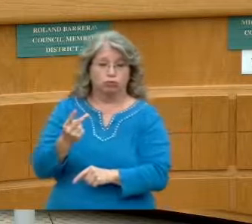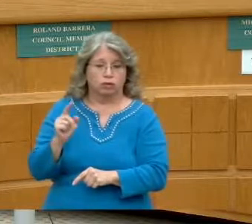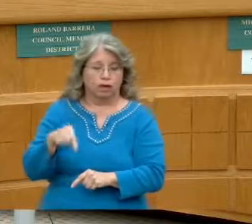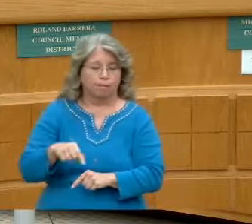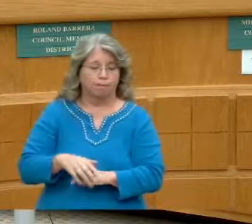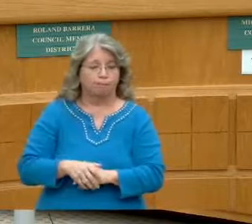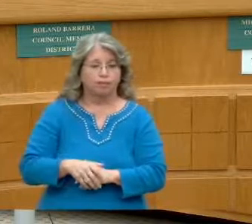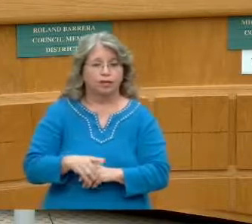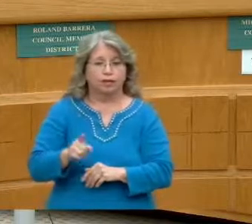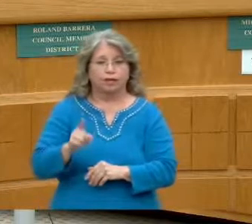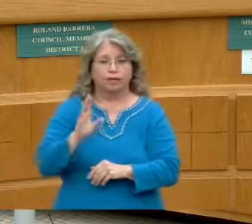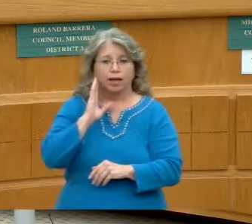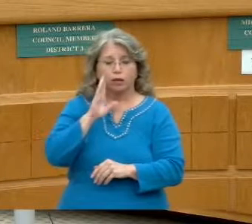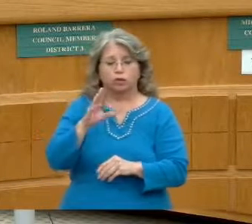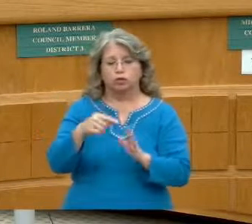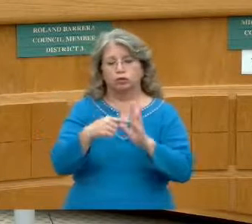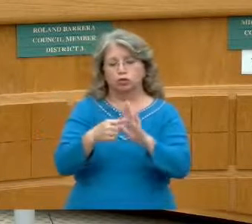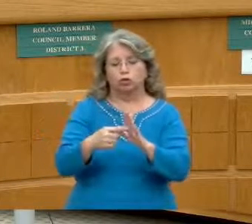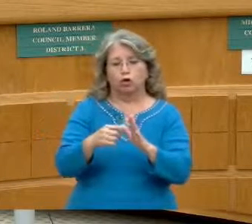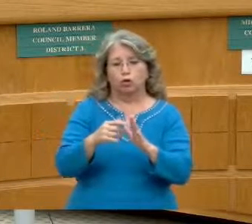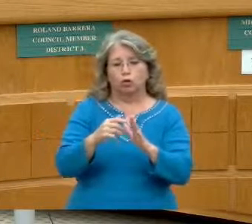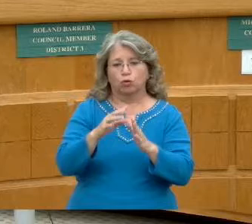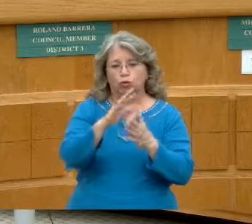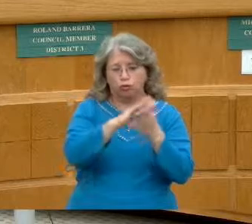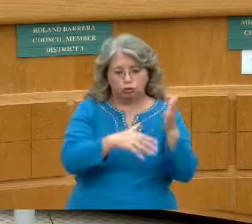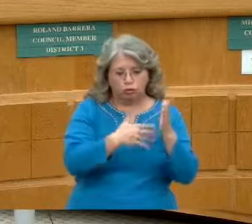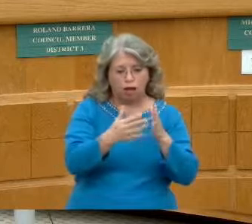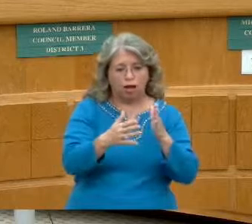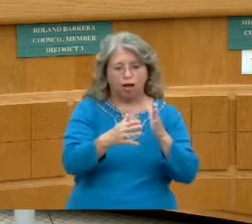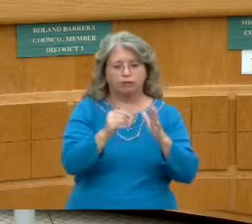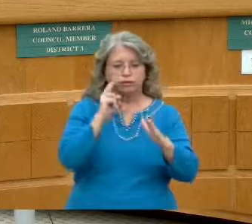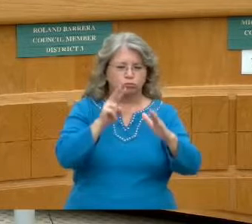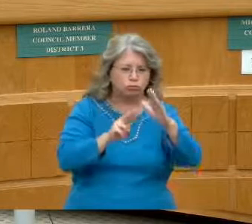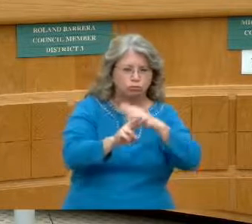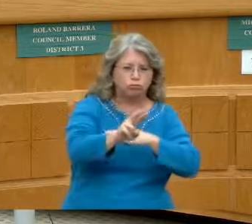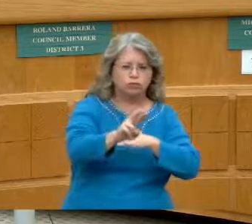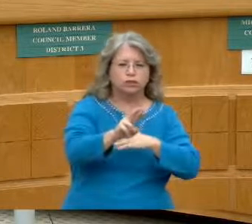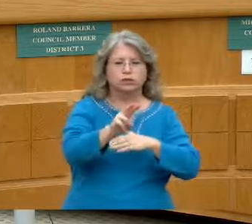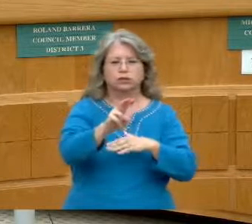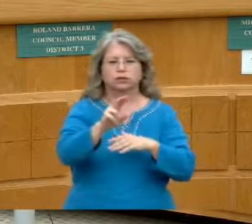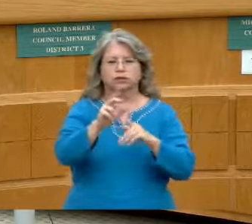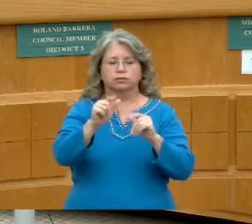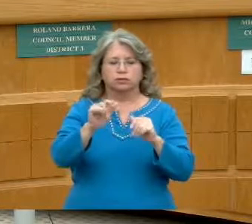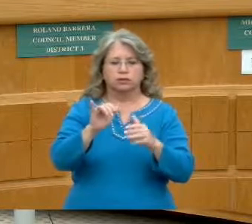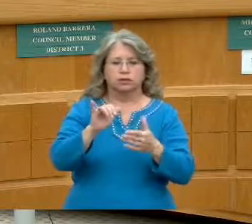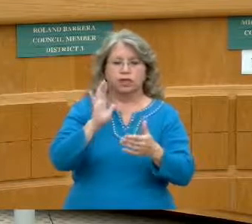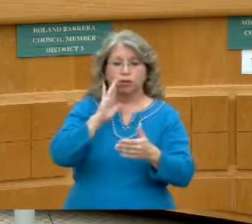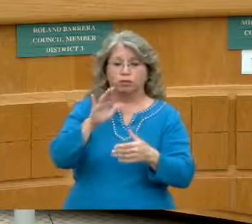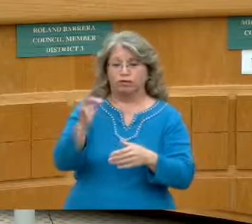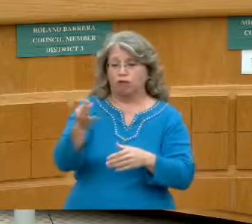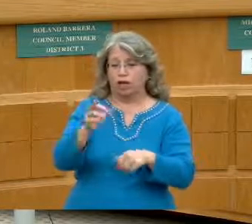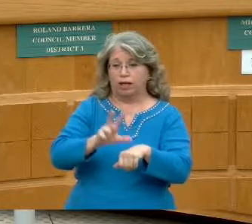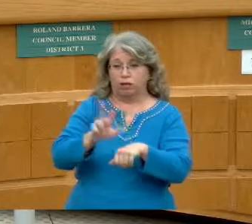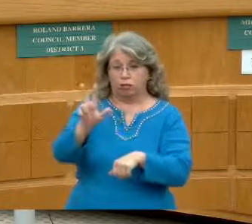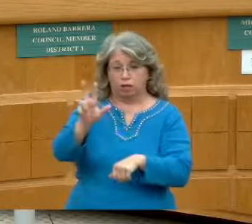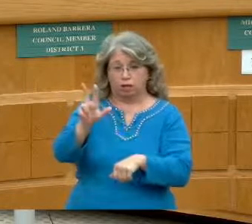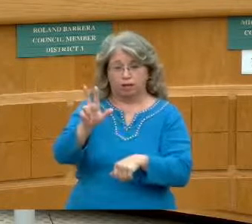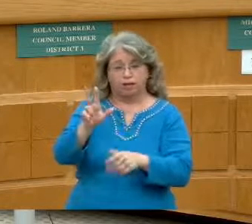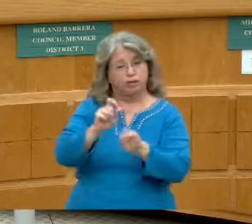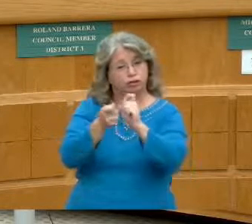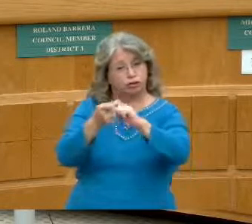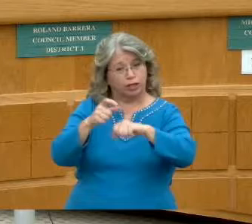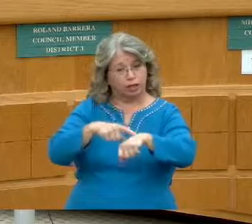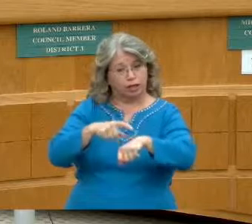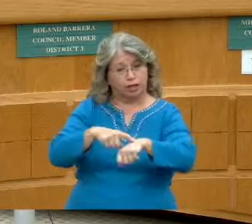update modeling and show trends and projections. And so this Friday at 3 o'clock, they will be here. So it's a change from our